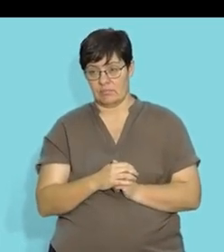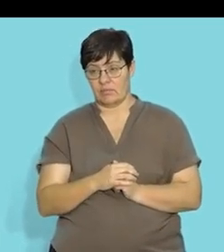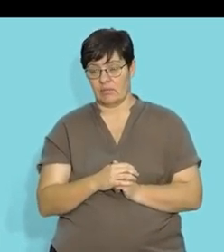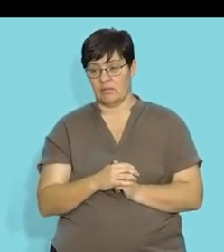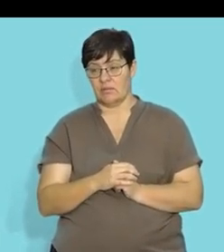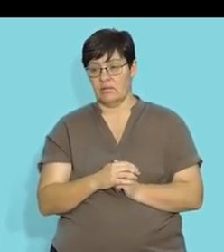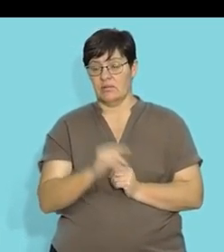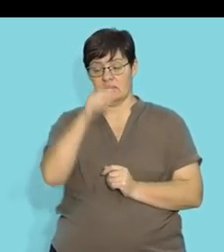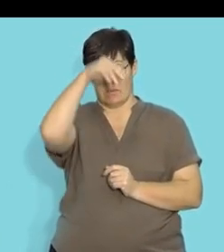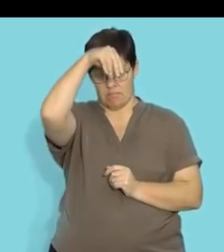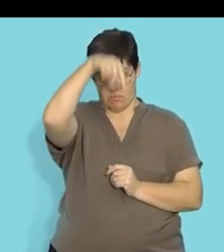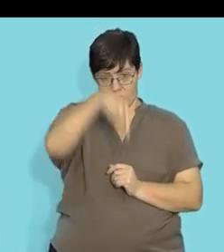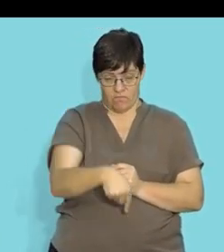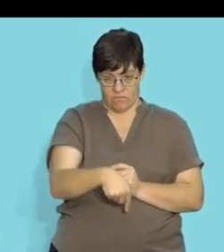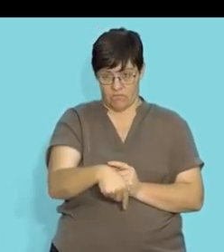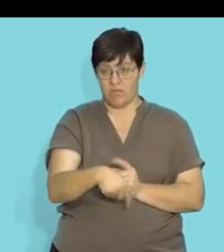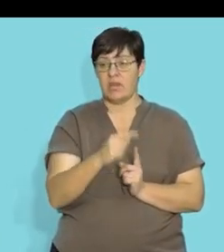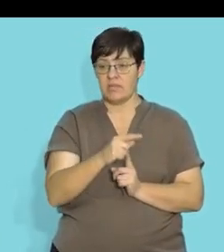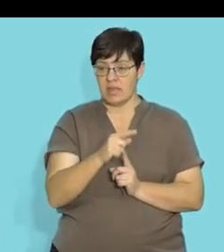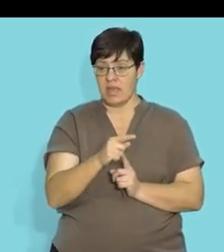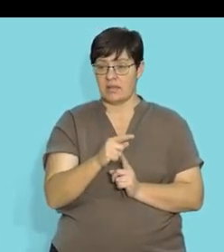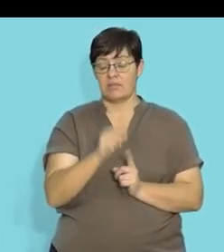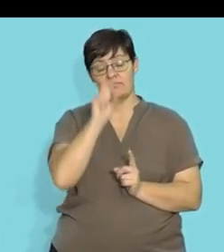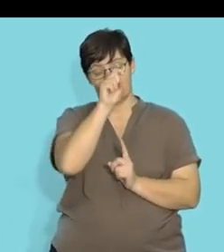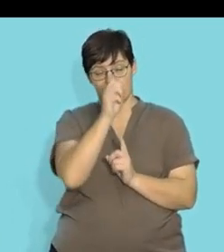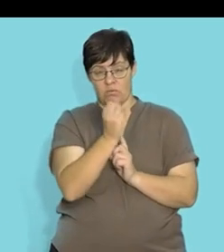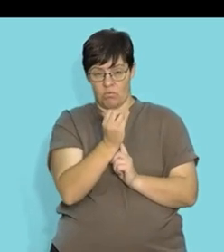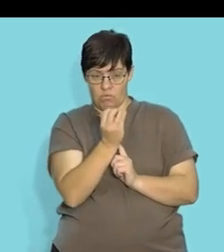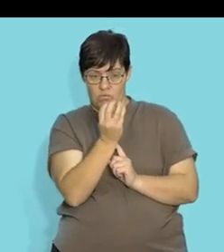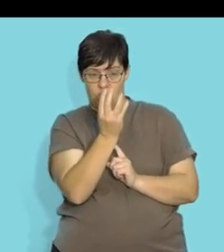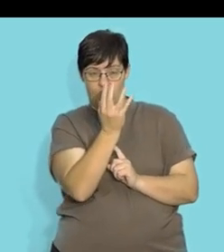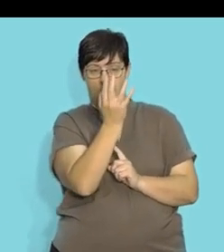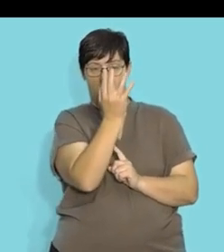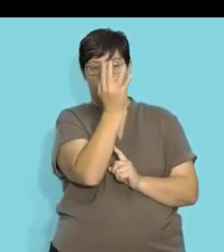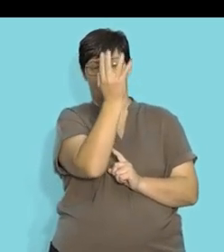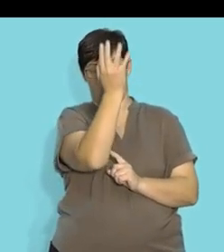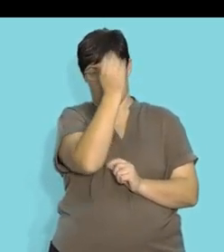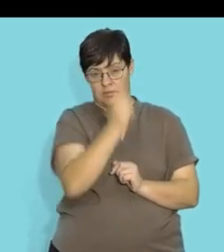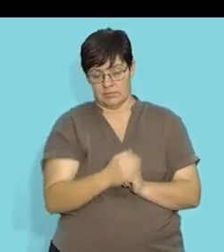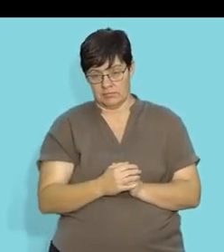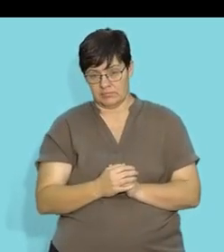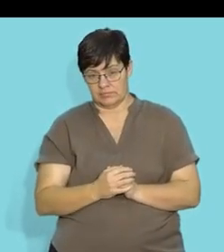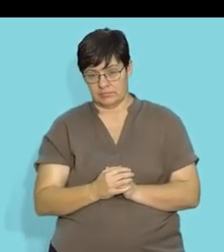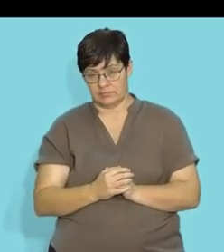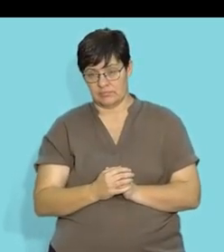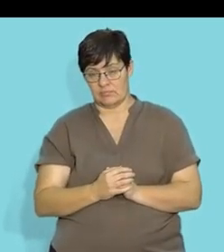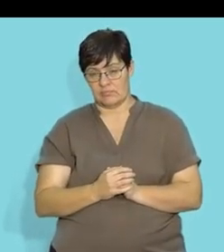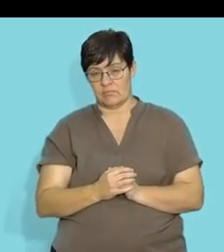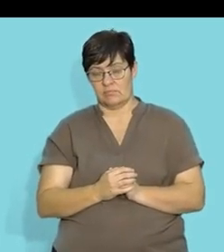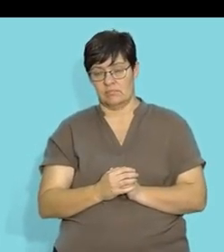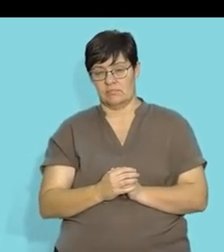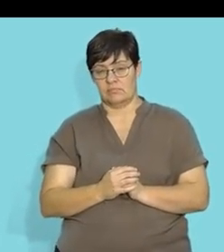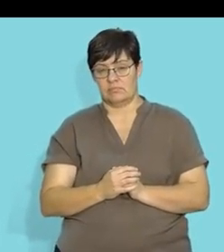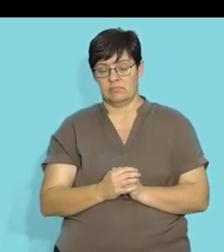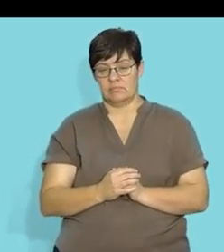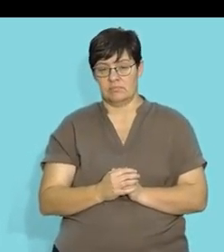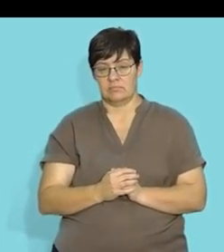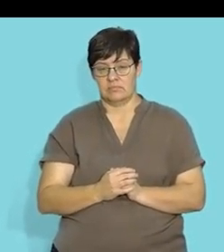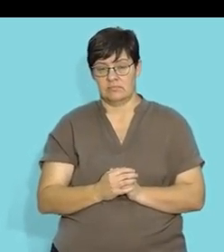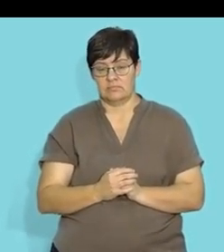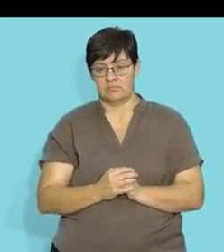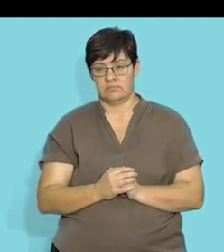mentioned, the auxins move down this way and causing the meristematic tissue to divide and therefore increasing the height of the plant.